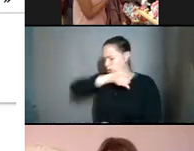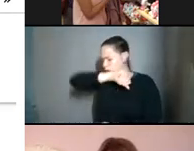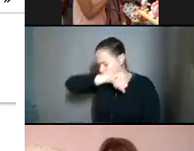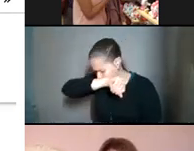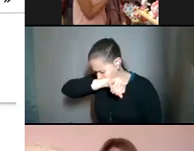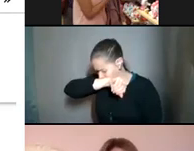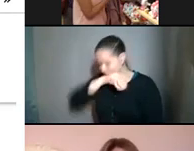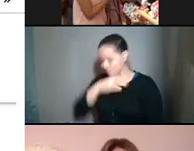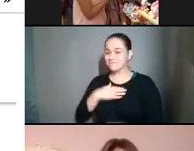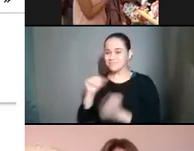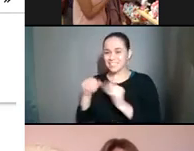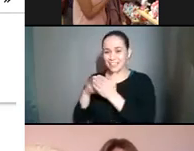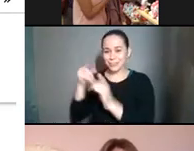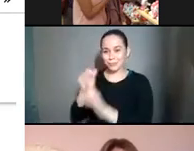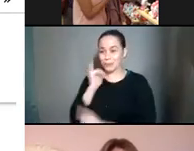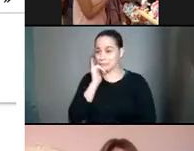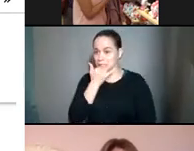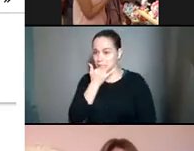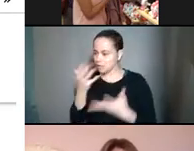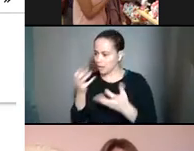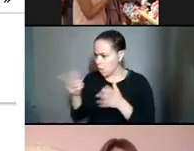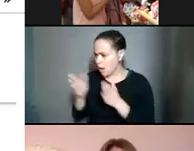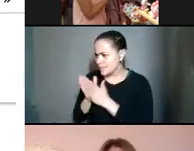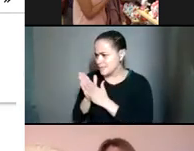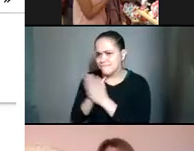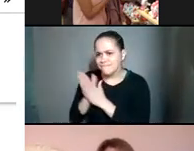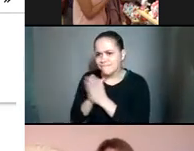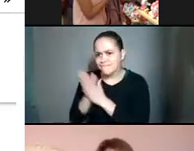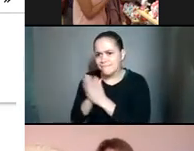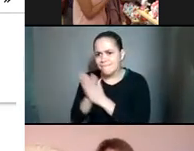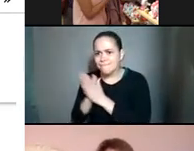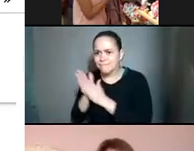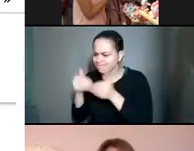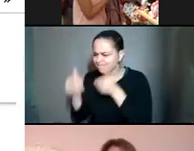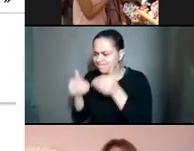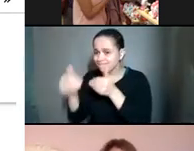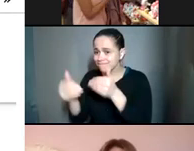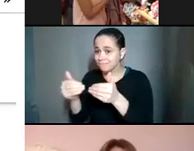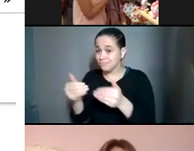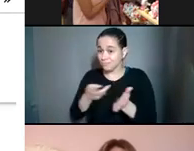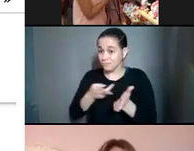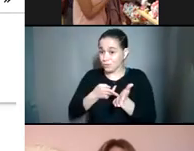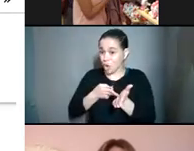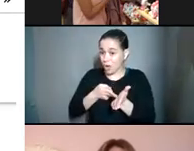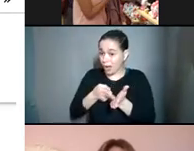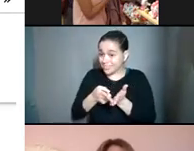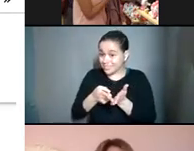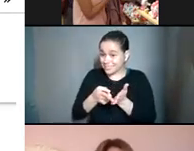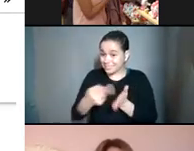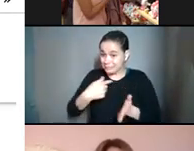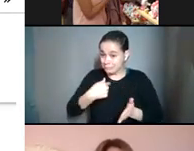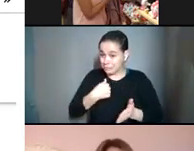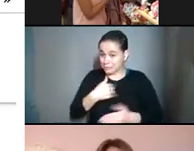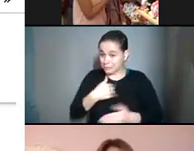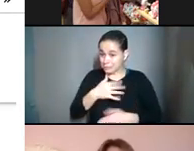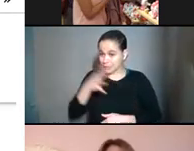mistakes. I want him to persevere. Now, in all honesty, what I wanted to do as a parent was jump